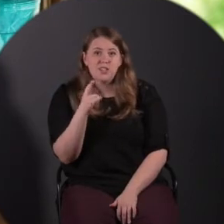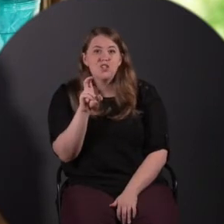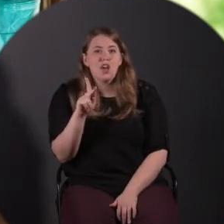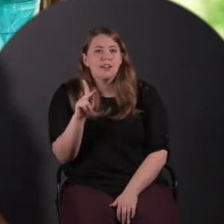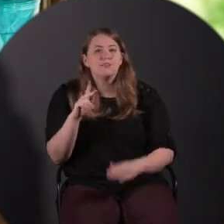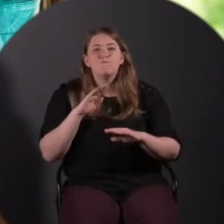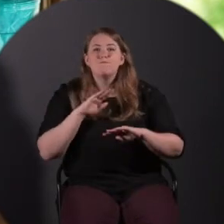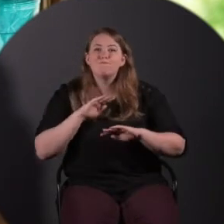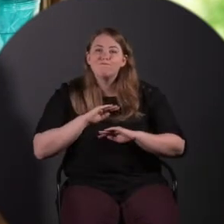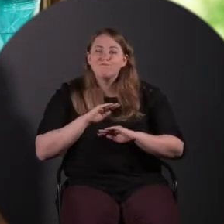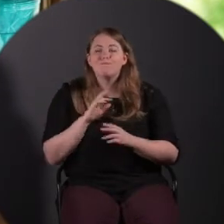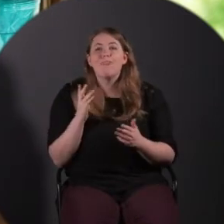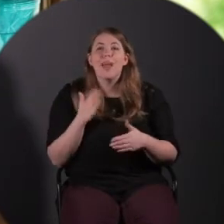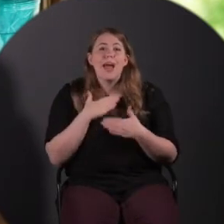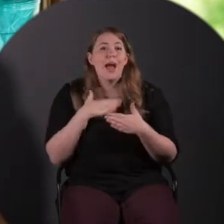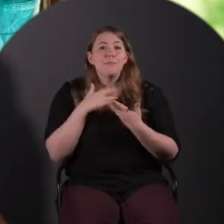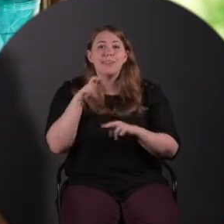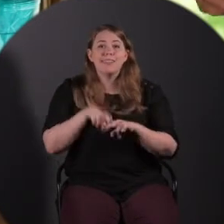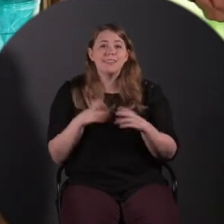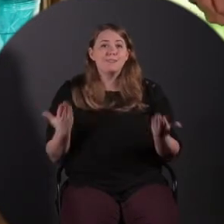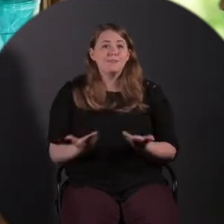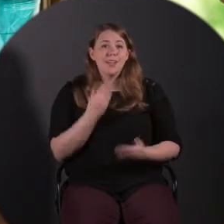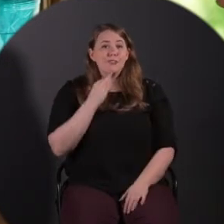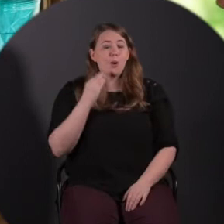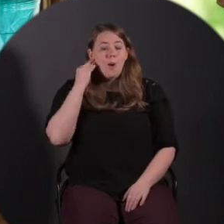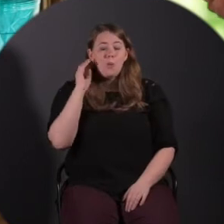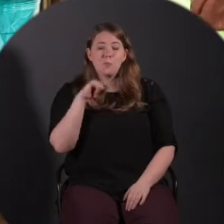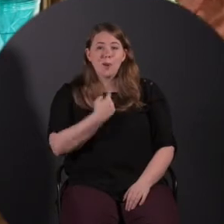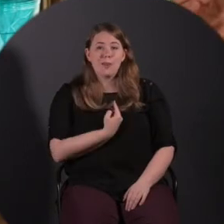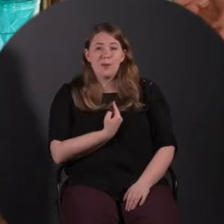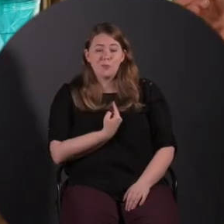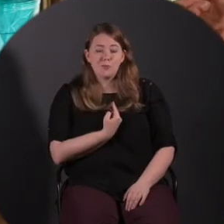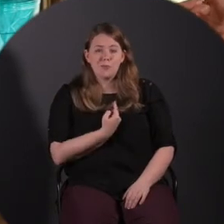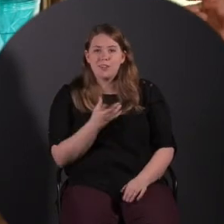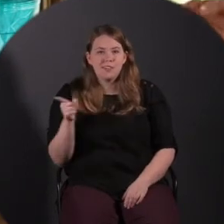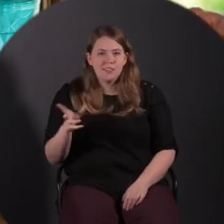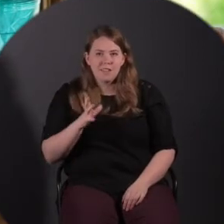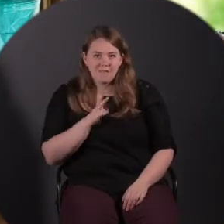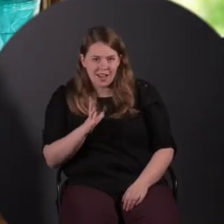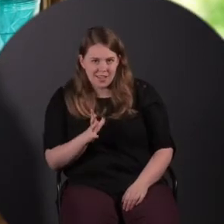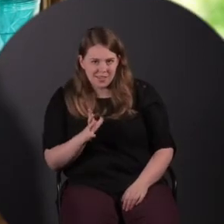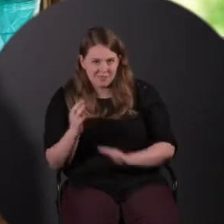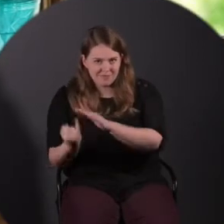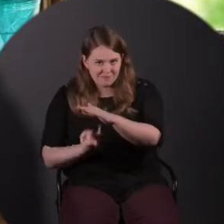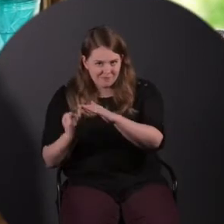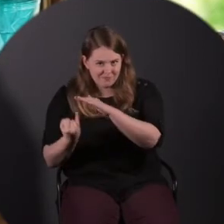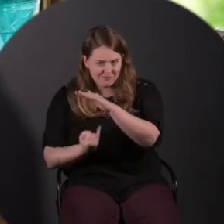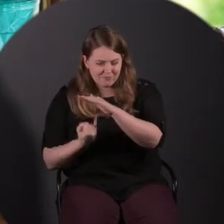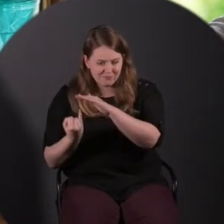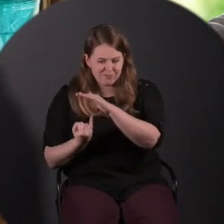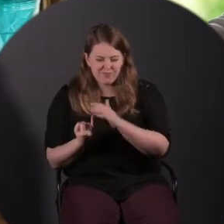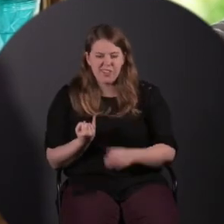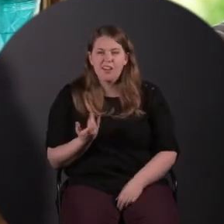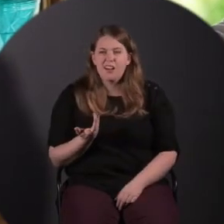by himself, down in the basement, without ever seeing anyone. So it's been a little strange. It's